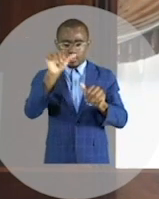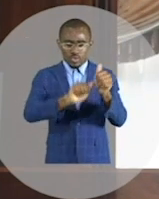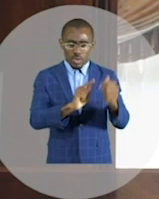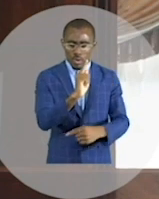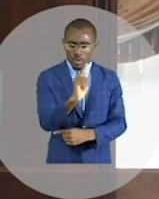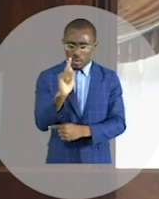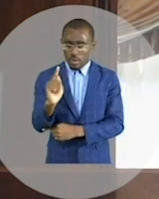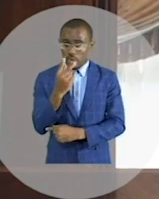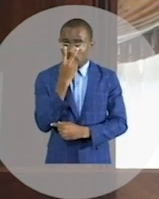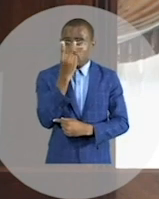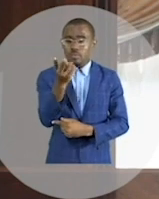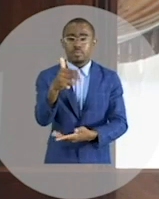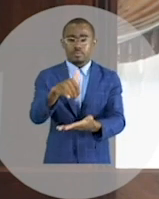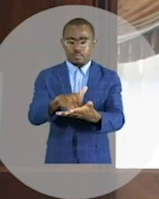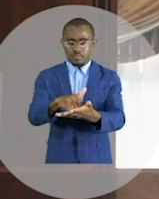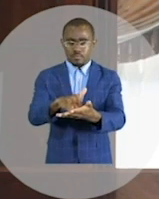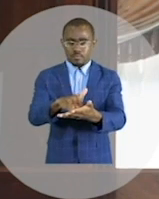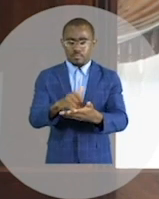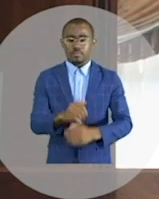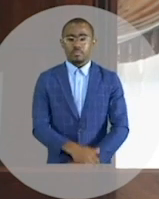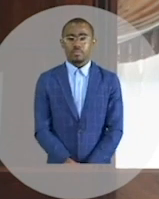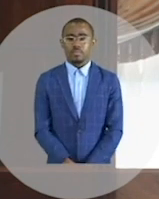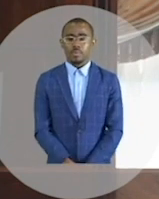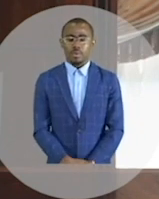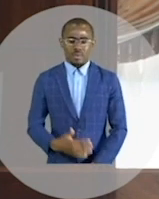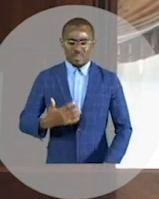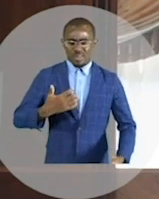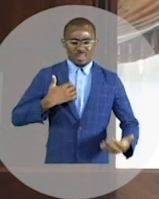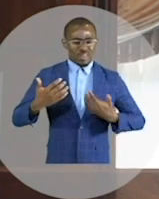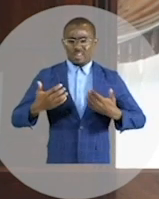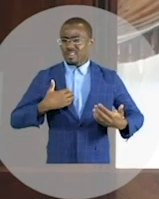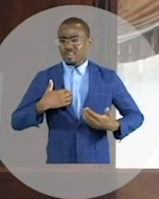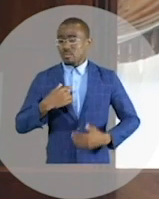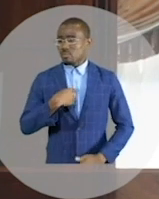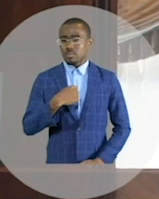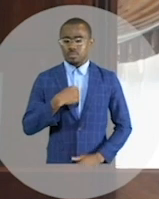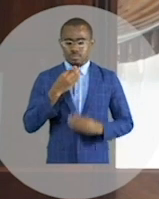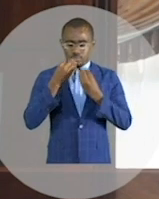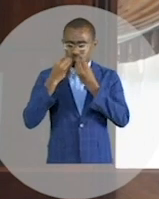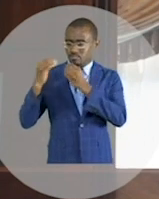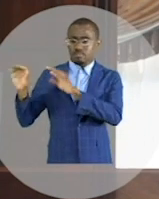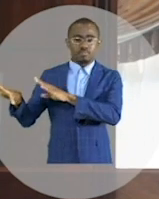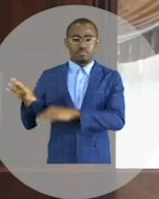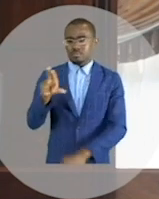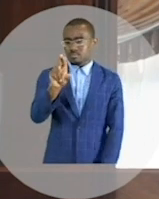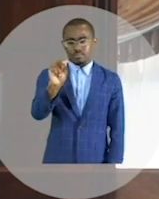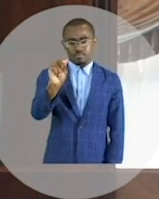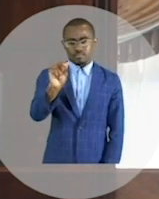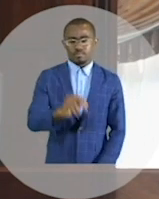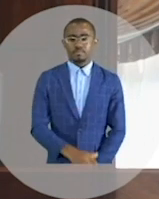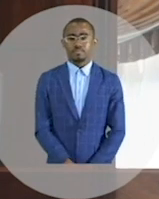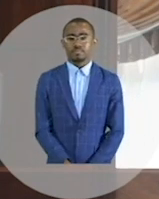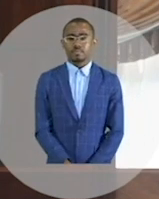For each problem, there must be a solution. Several great projects will be carried out in